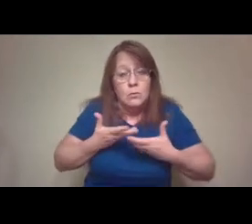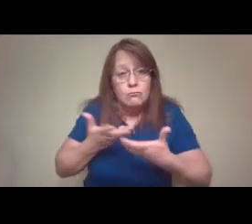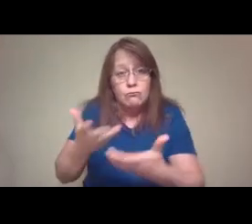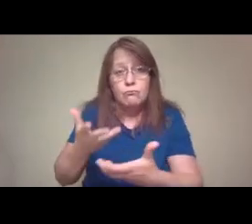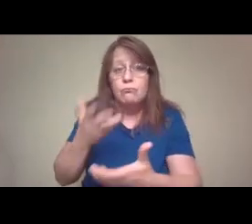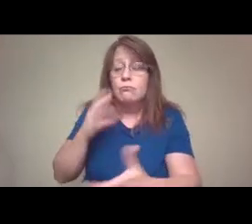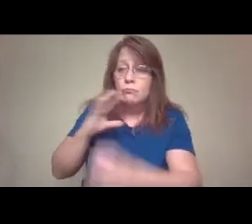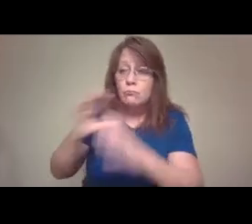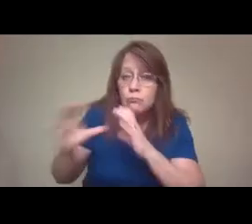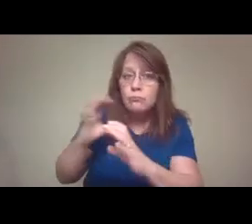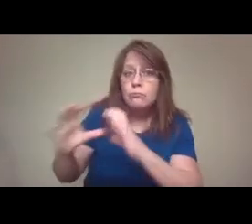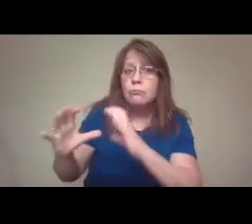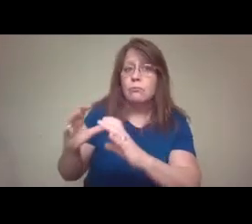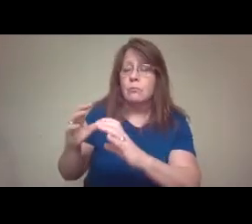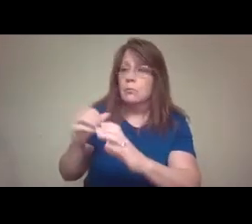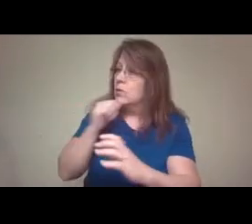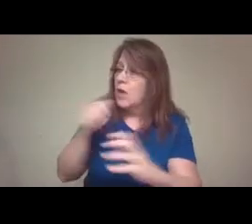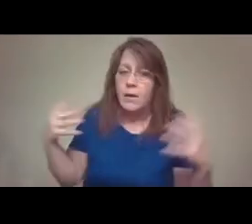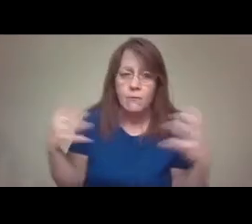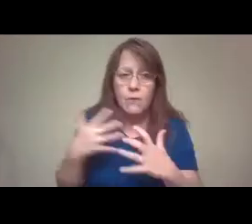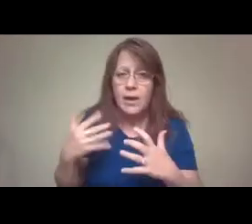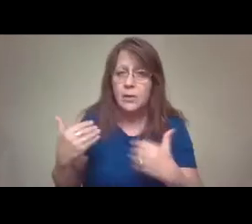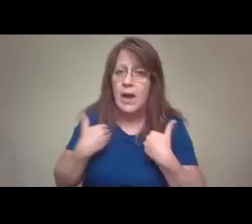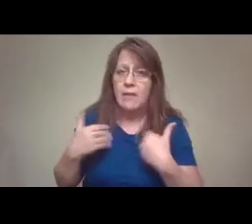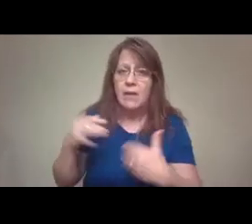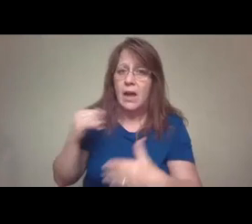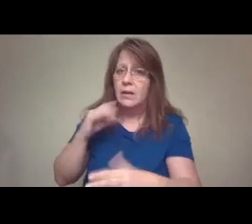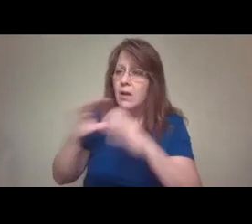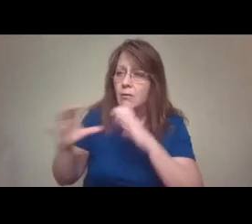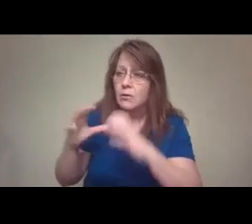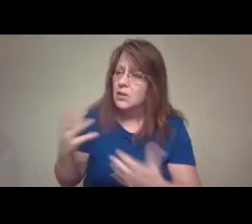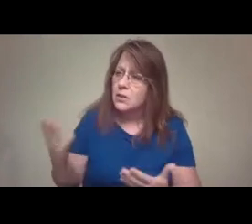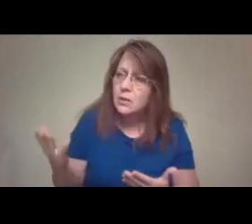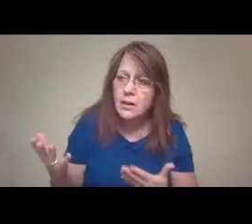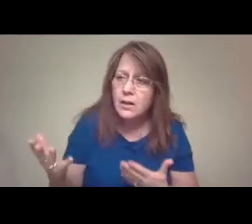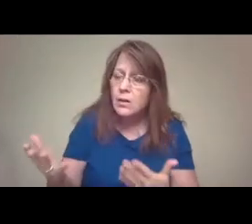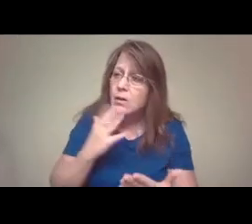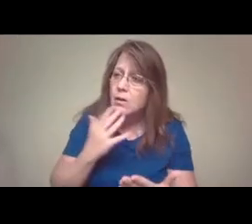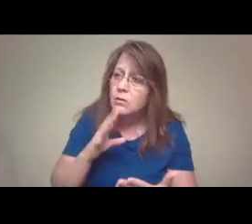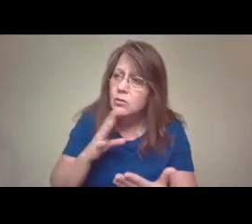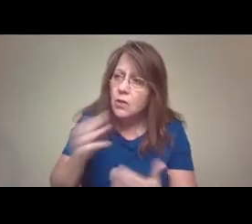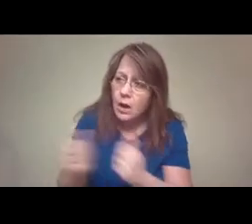and concern, show them we're not afraid to have that conversation and lean in, that can really